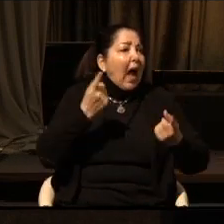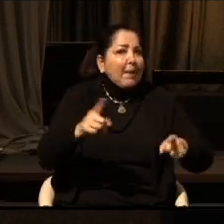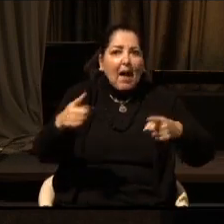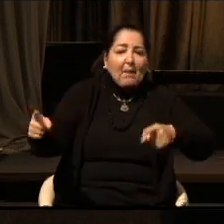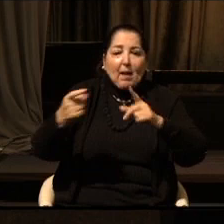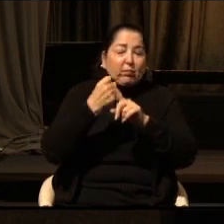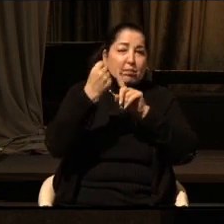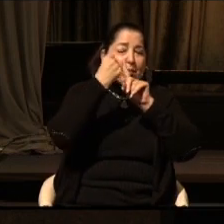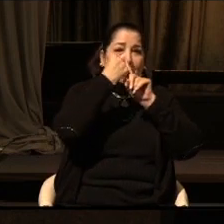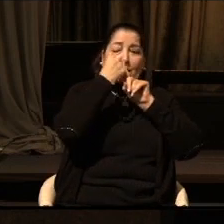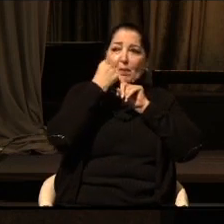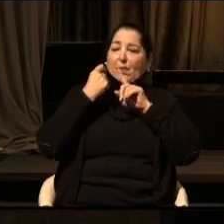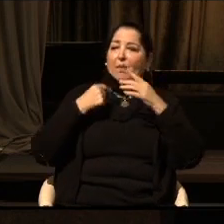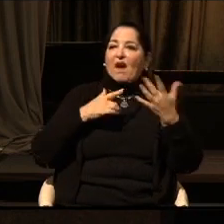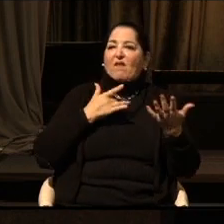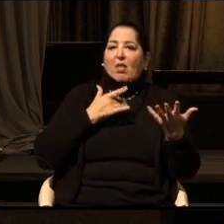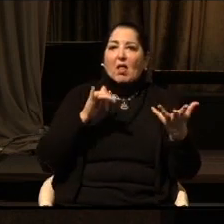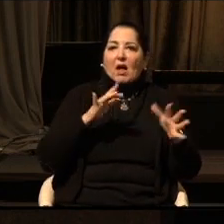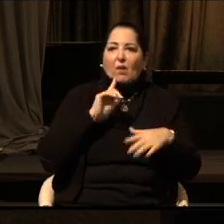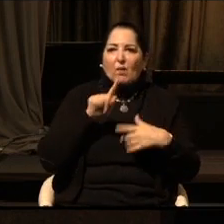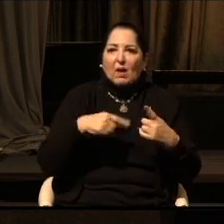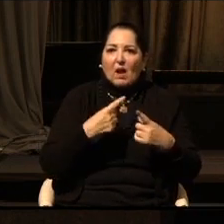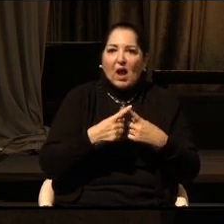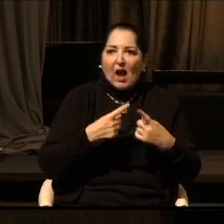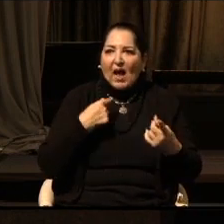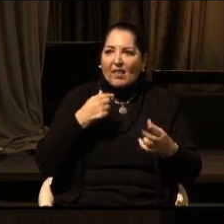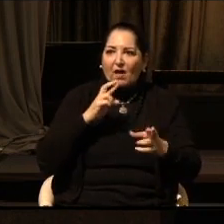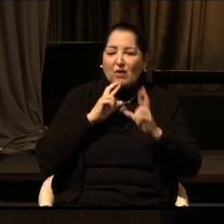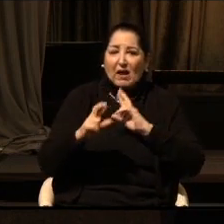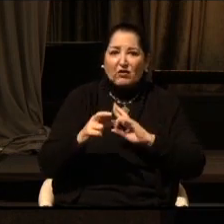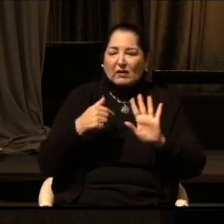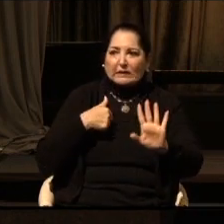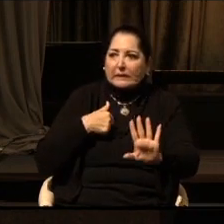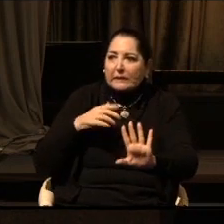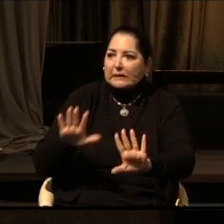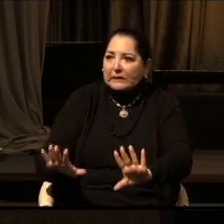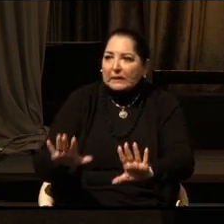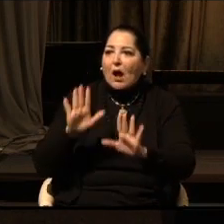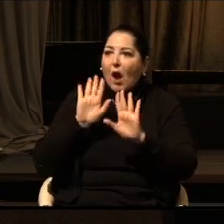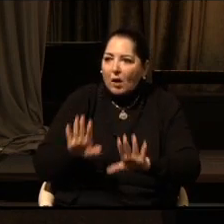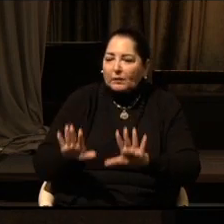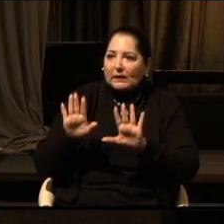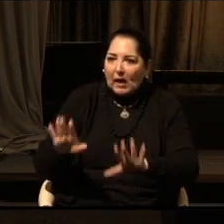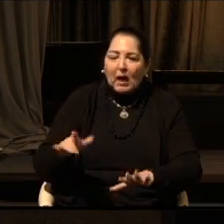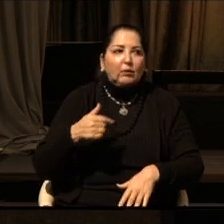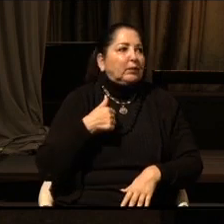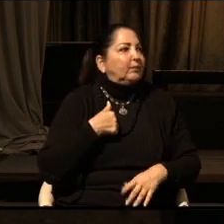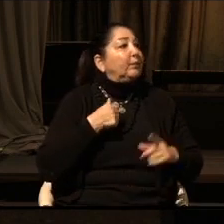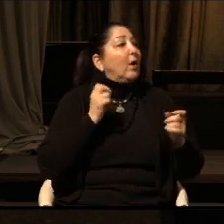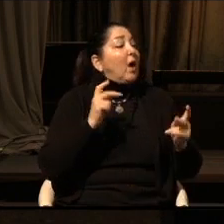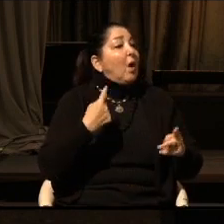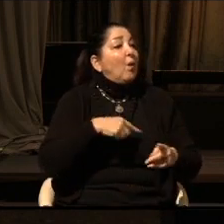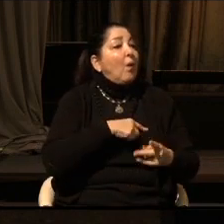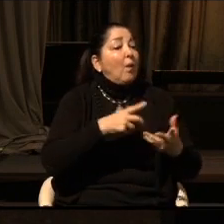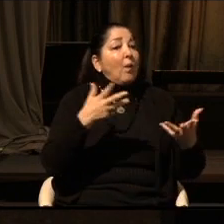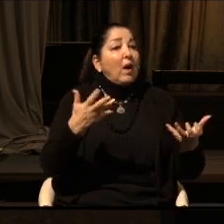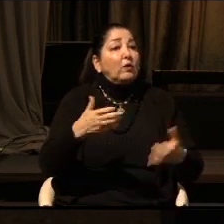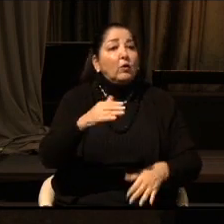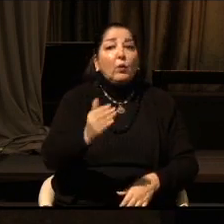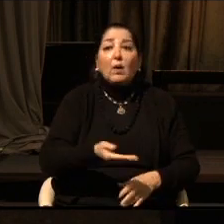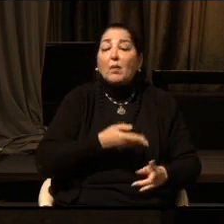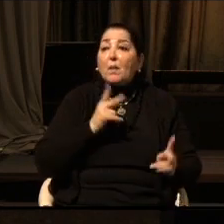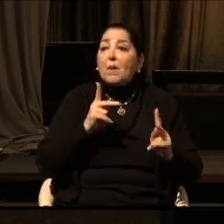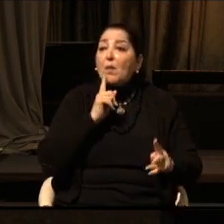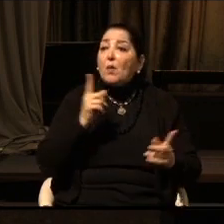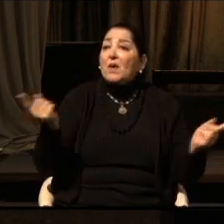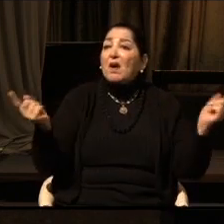I felt like I had gotten a badge of honor when I got that reaction. We especially want to welcome the folks who have been